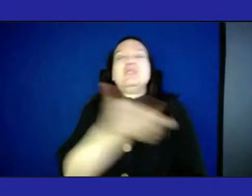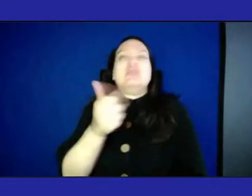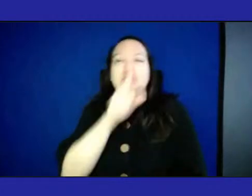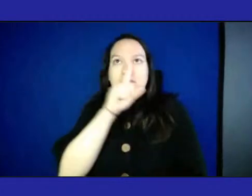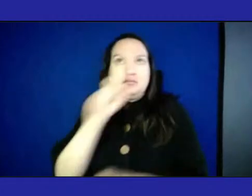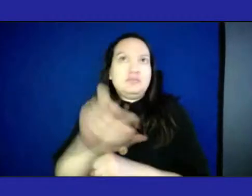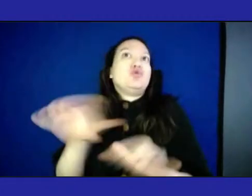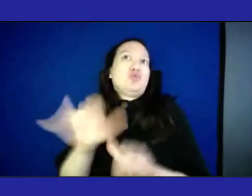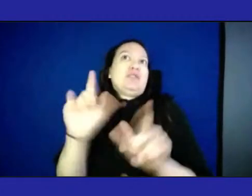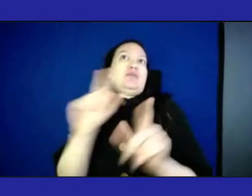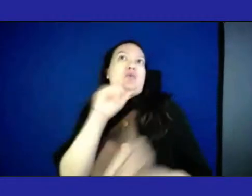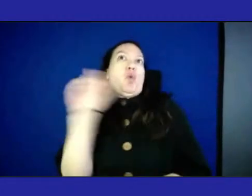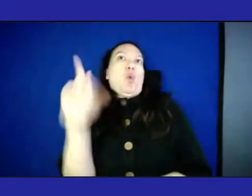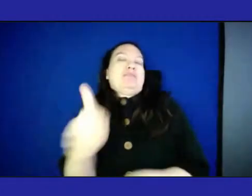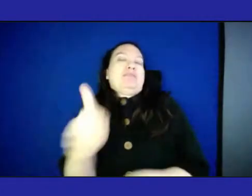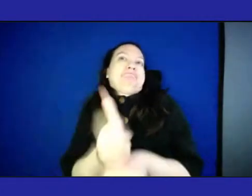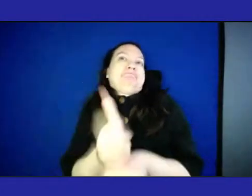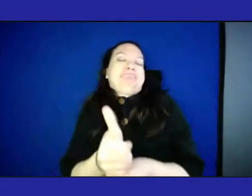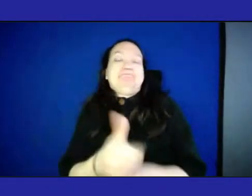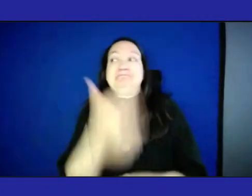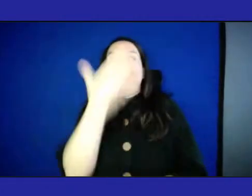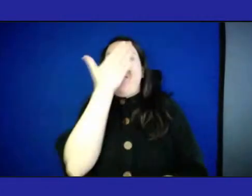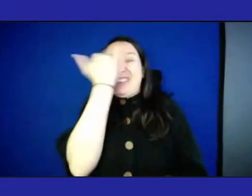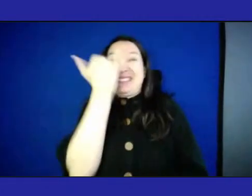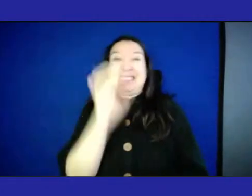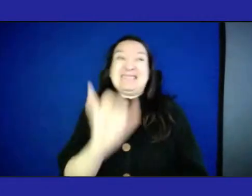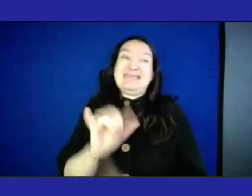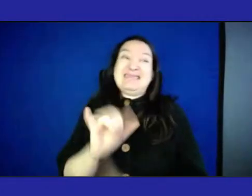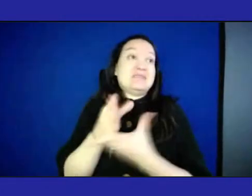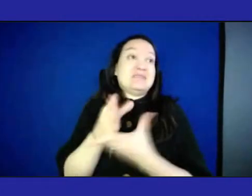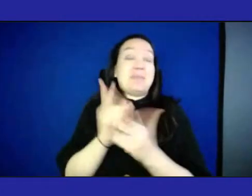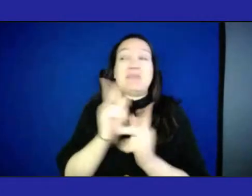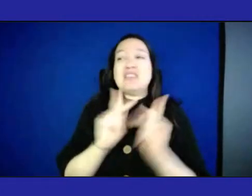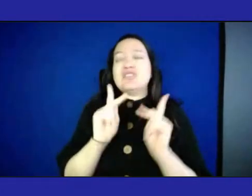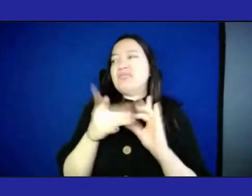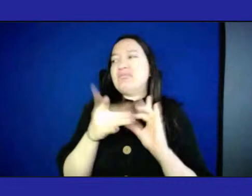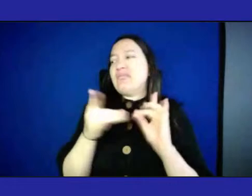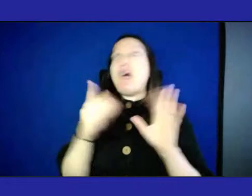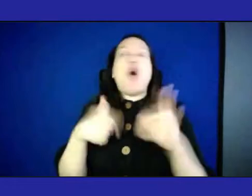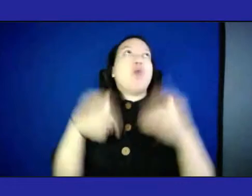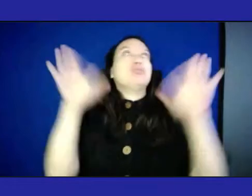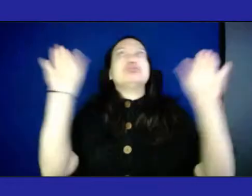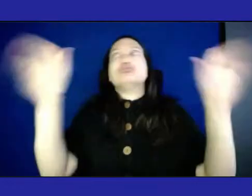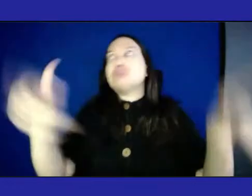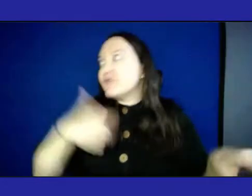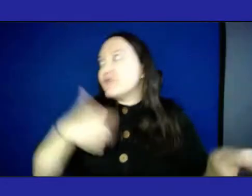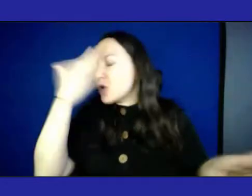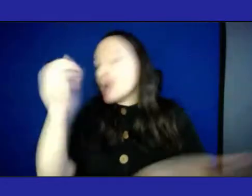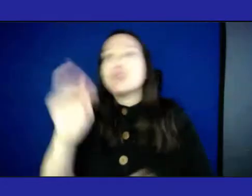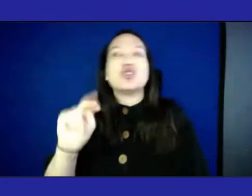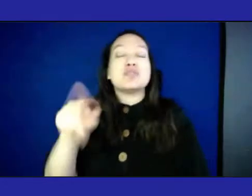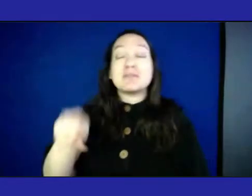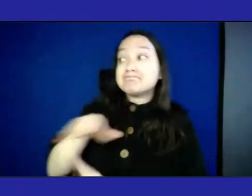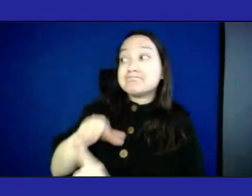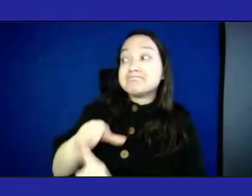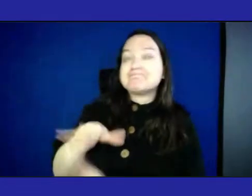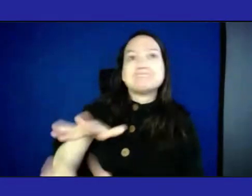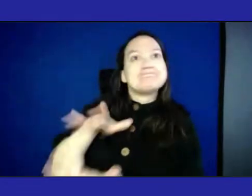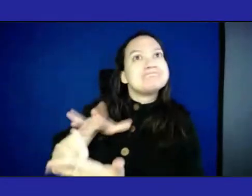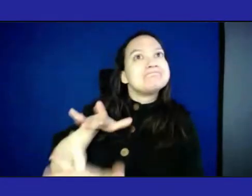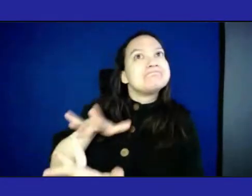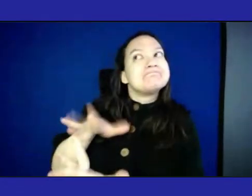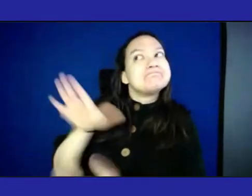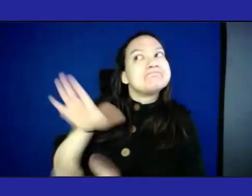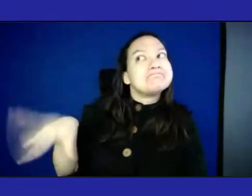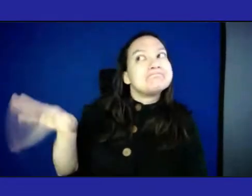being placed and, forgetting about it, right? Some patients may say, I totally forgot about it. So the nurse practitioners really can contact patients and say, hey, as a